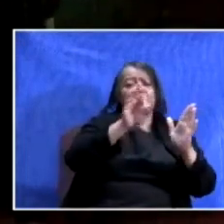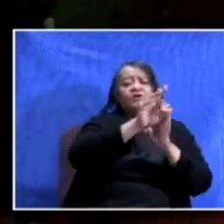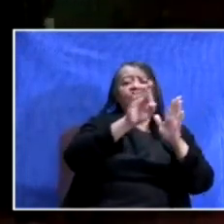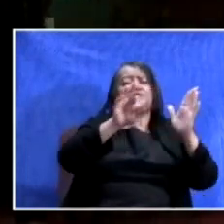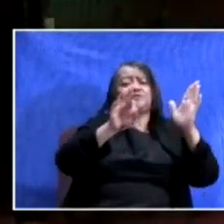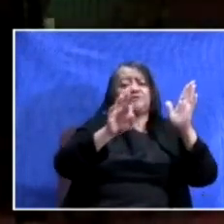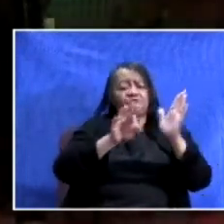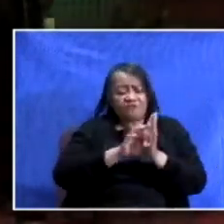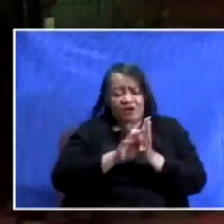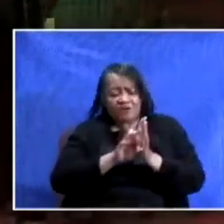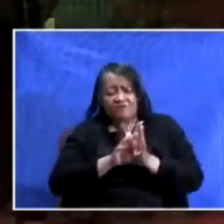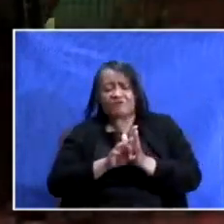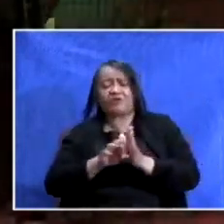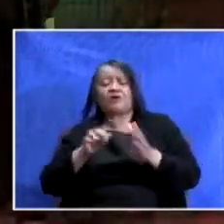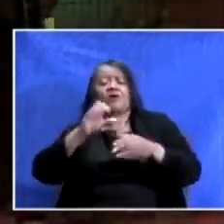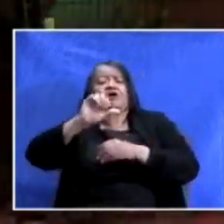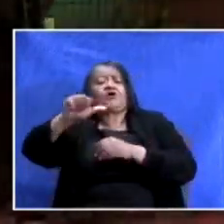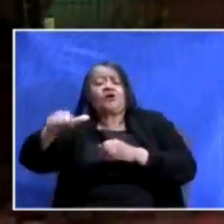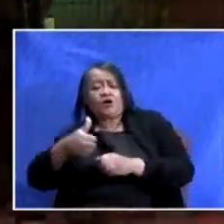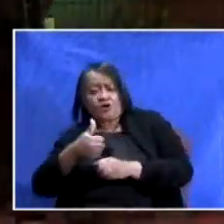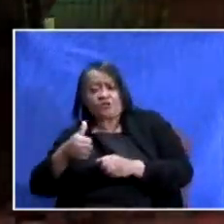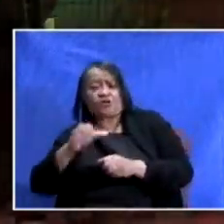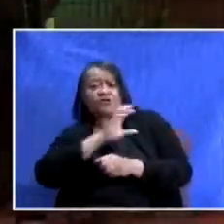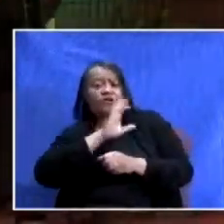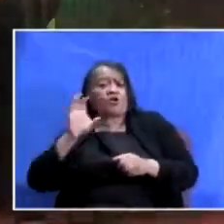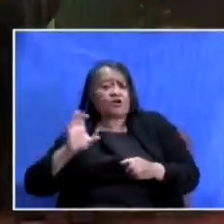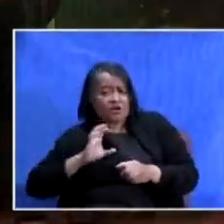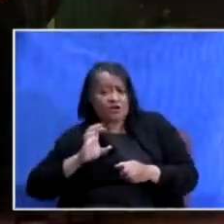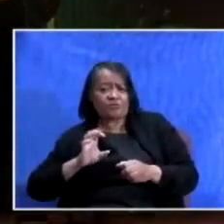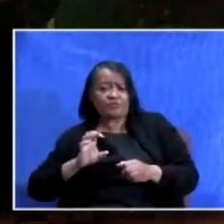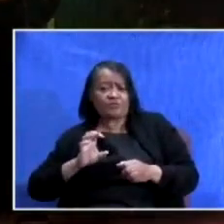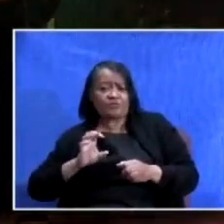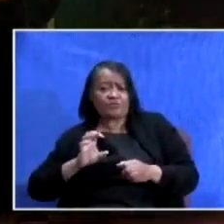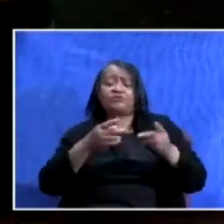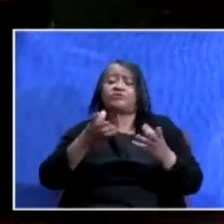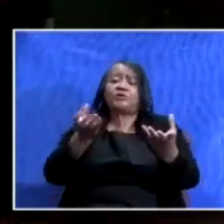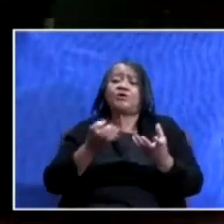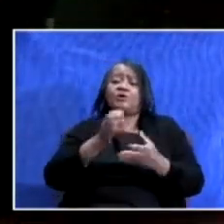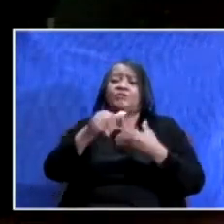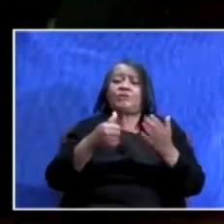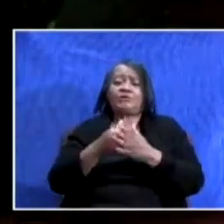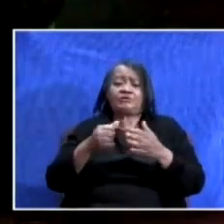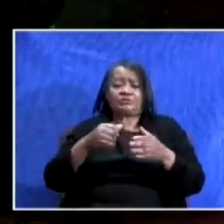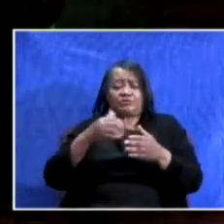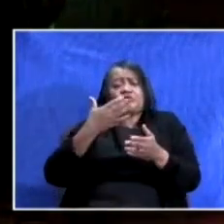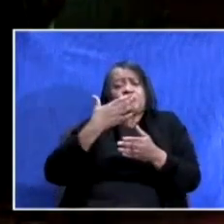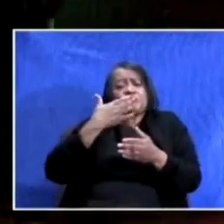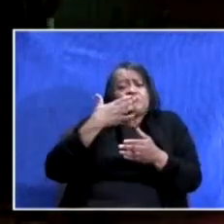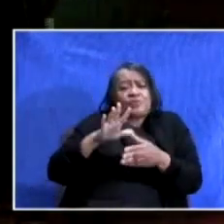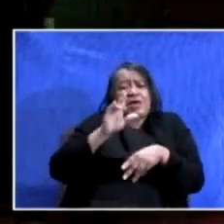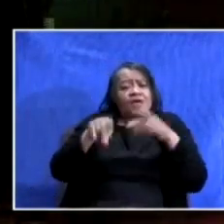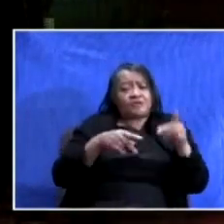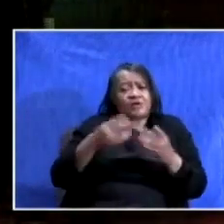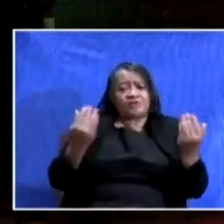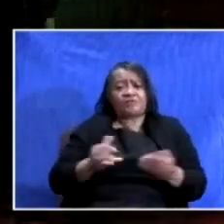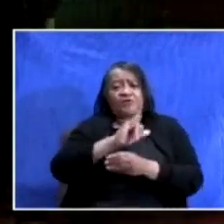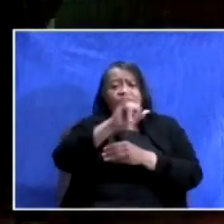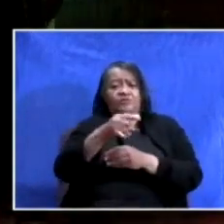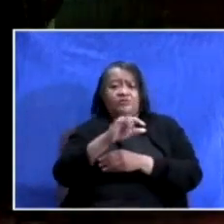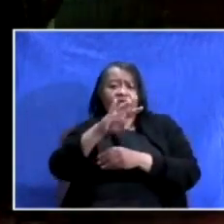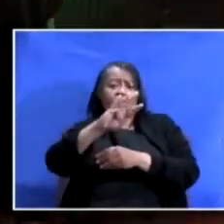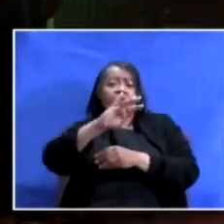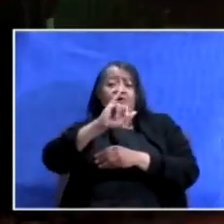in Congress, in the Senate, and on the courts. But what I want these moral monsters to know on this July